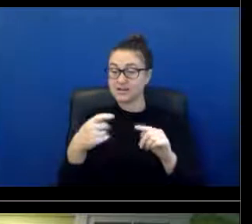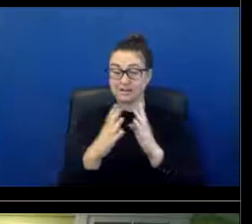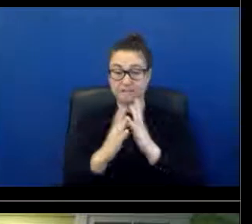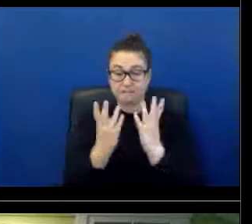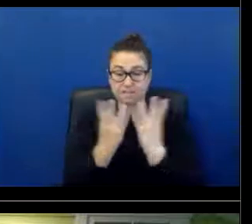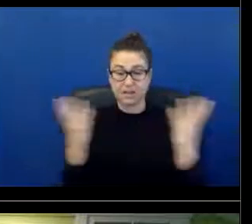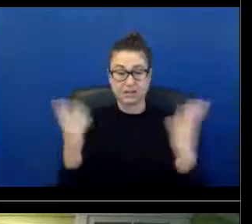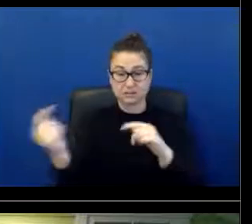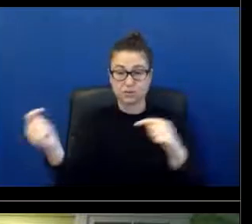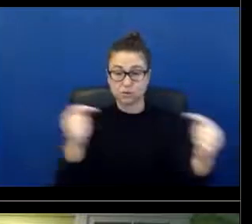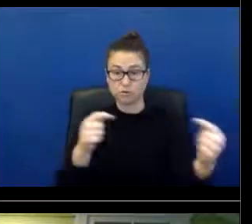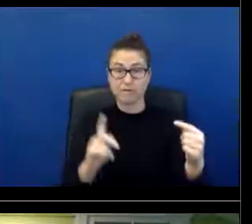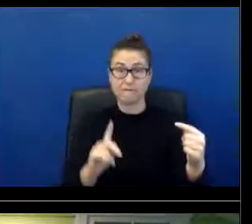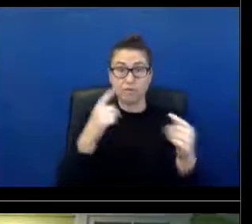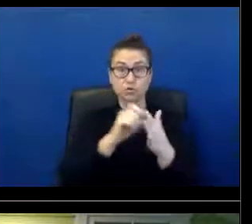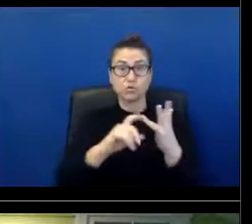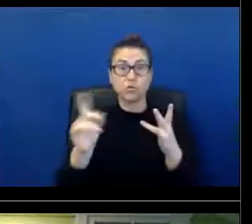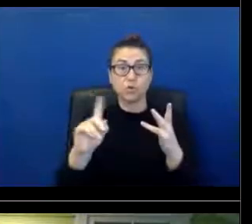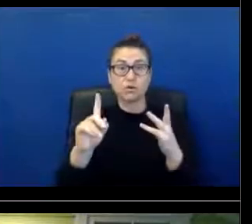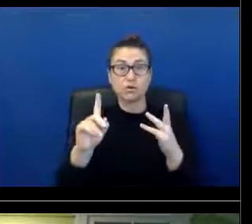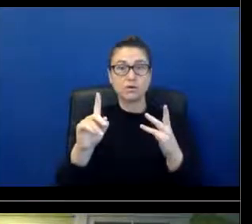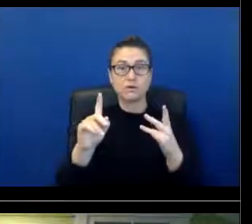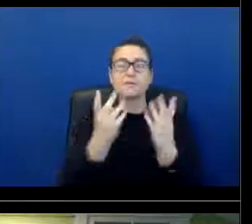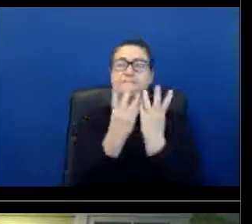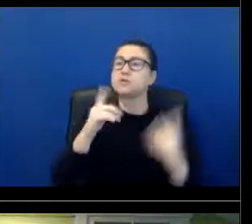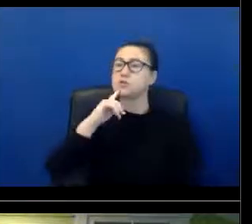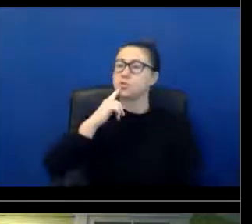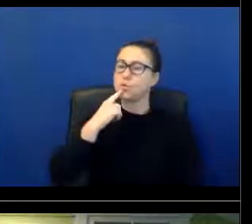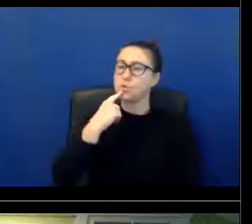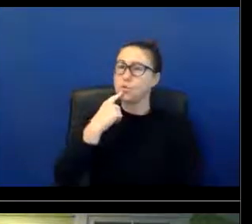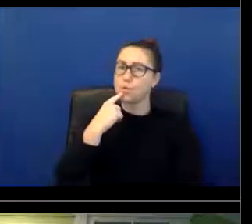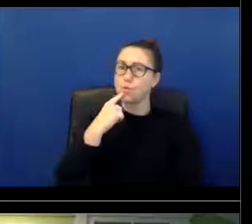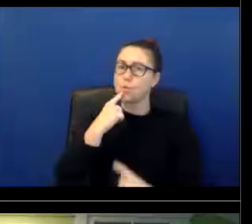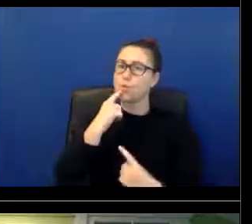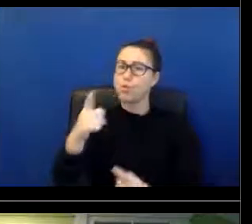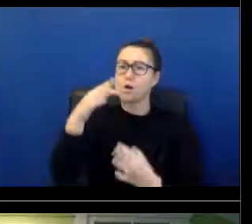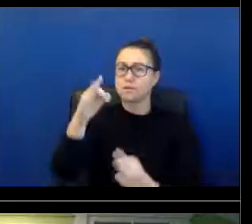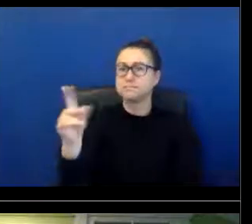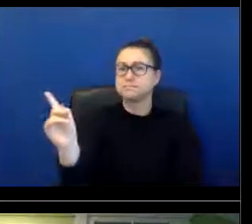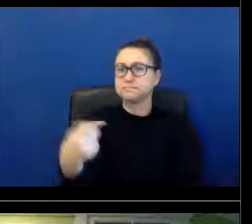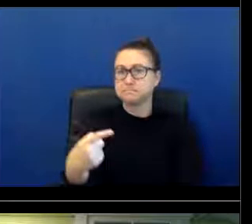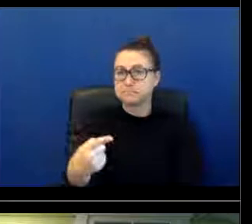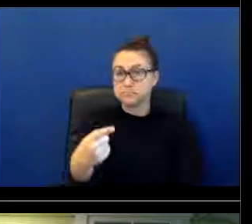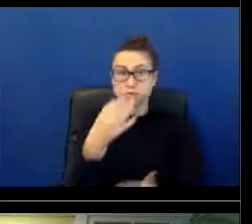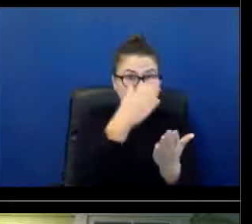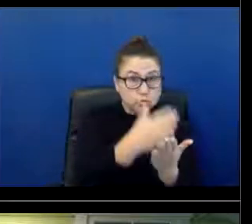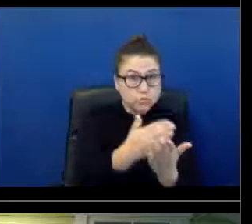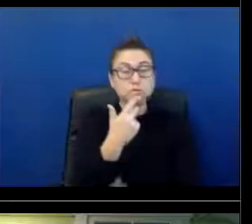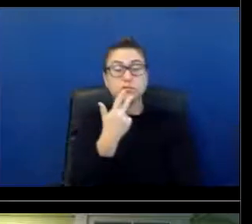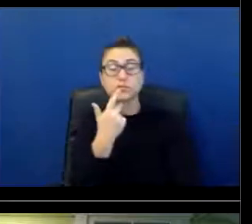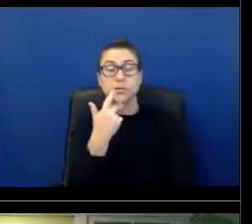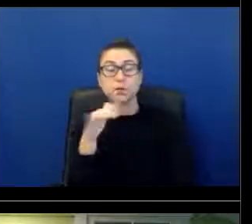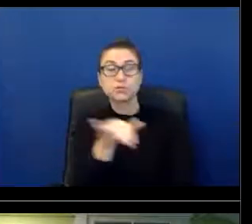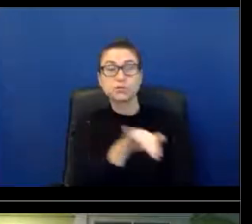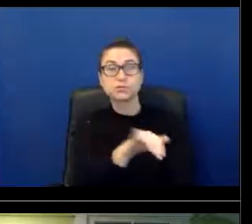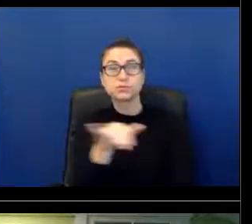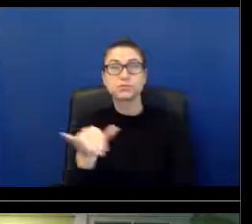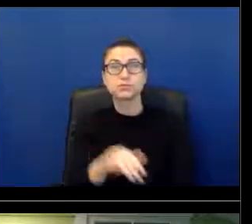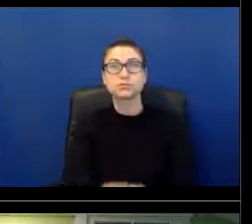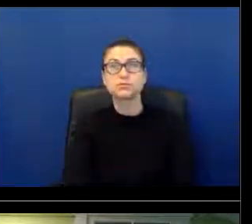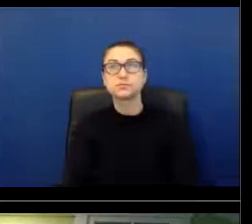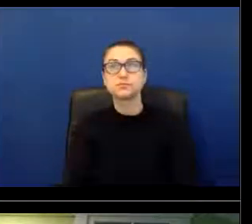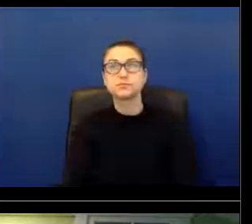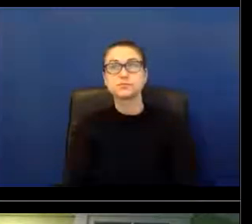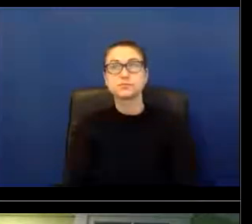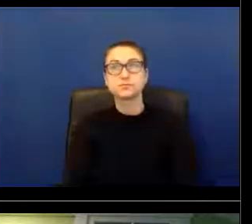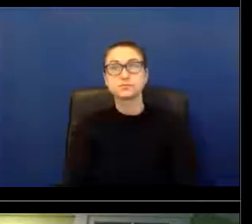to send a fencing order, true or false. So I'm just getting our audience to vote,